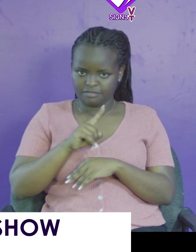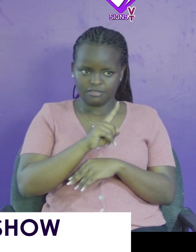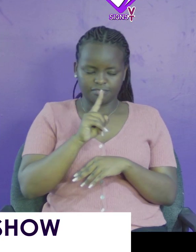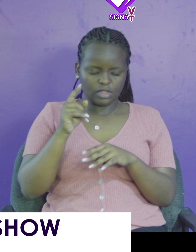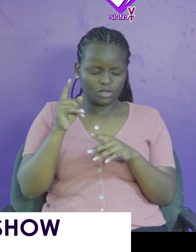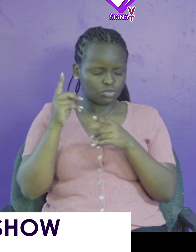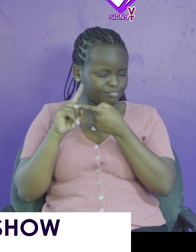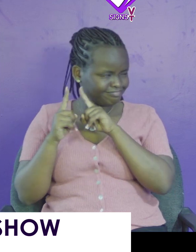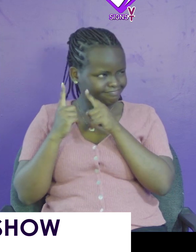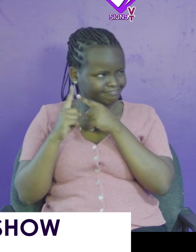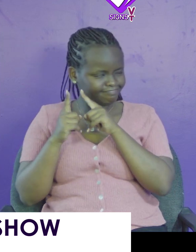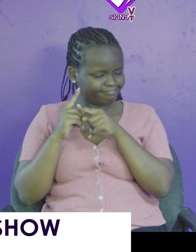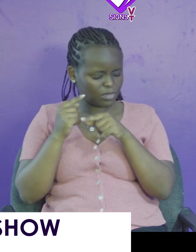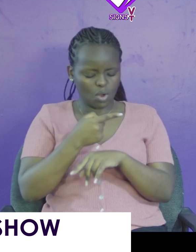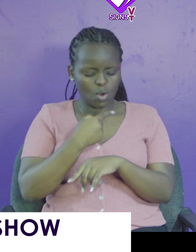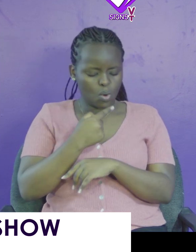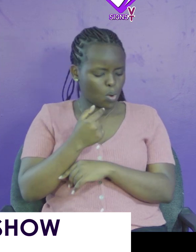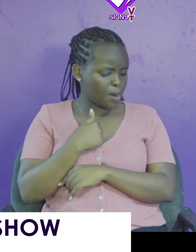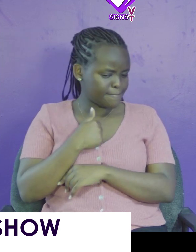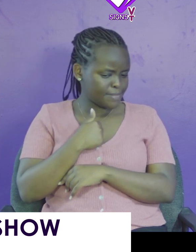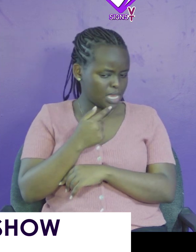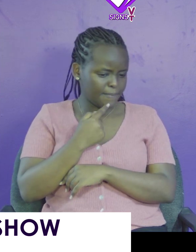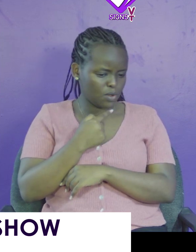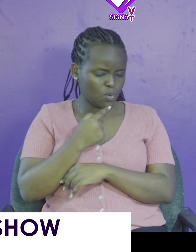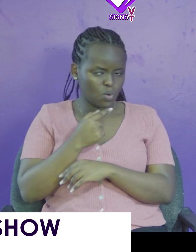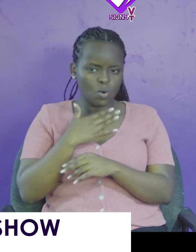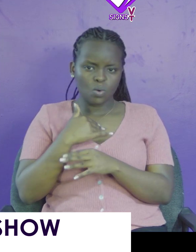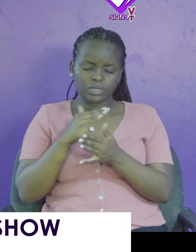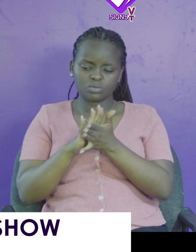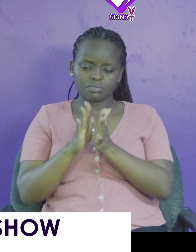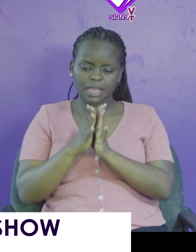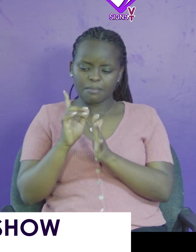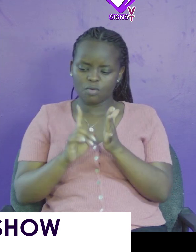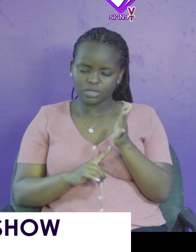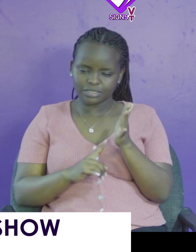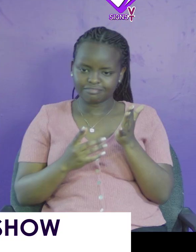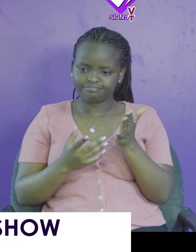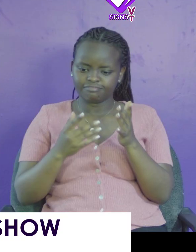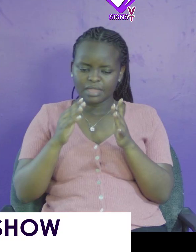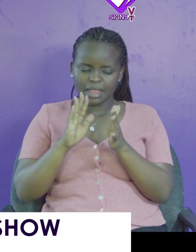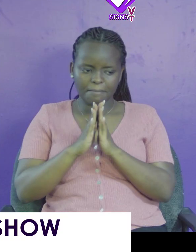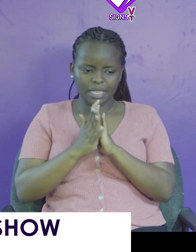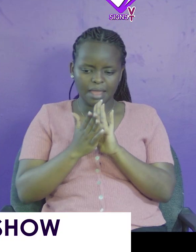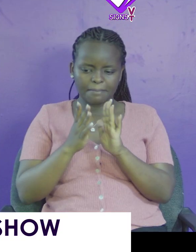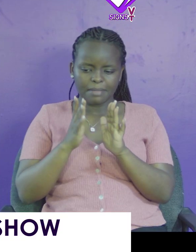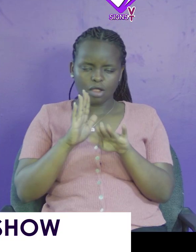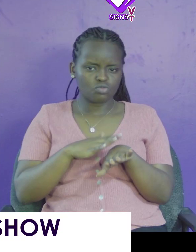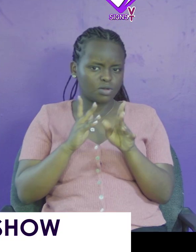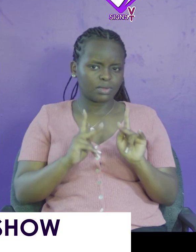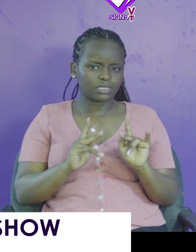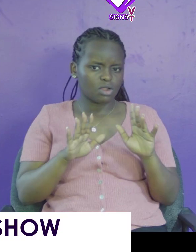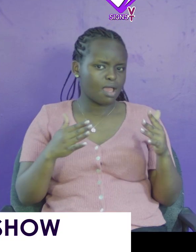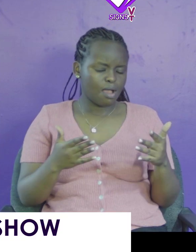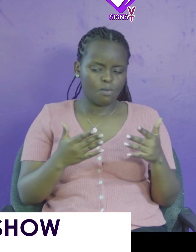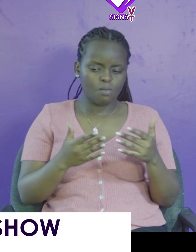introspect themselves and now who am I? Yeah. Whom do I want to become? How can I become that person? Yeah. They